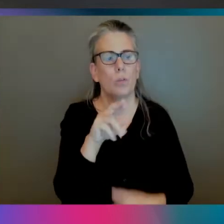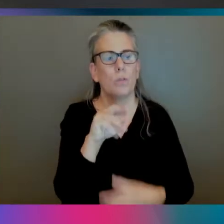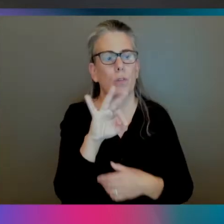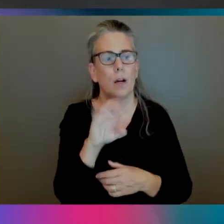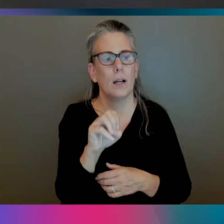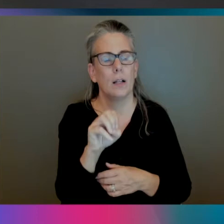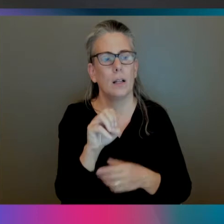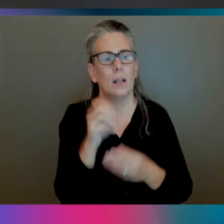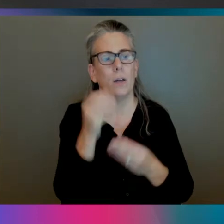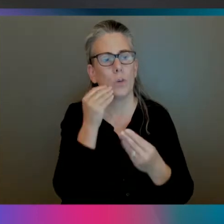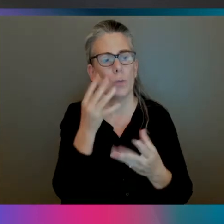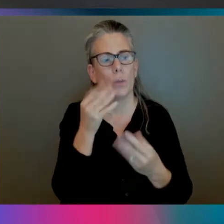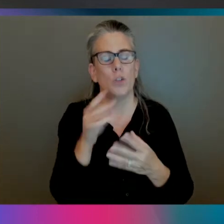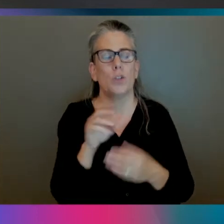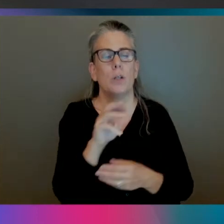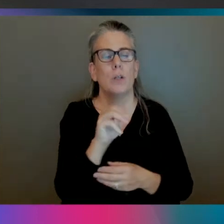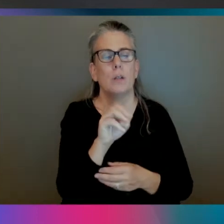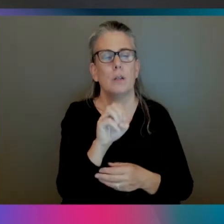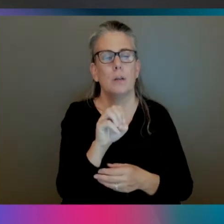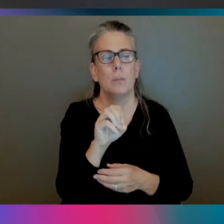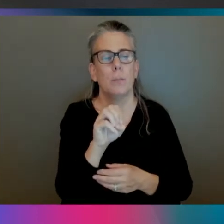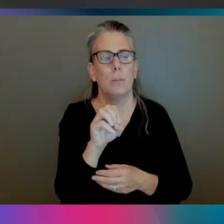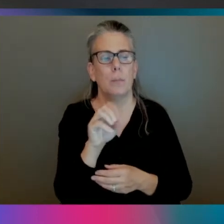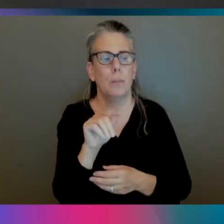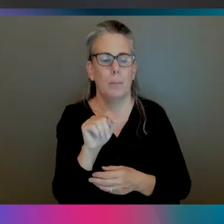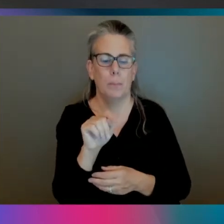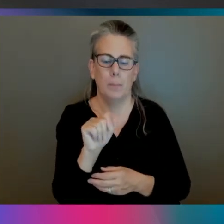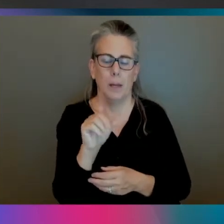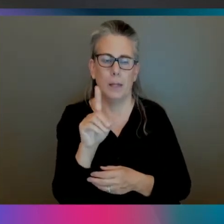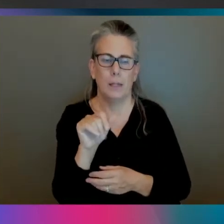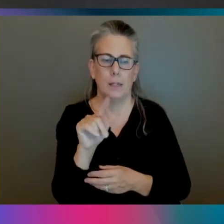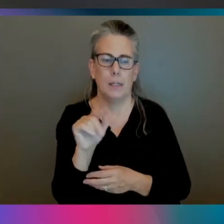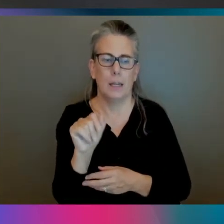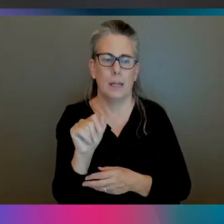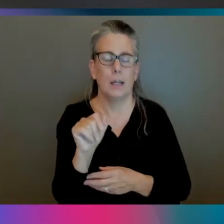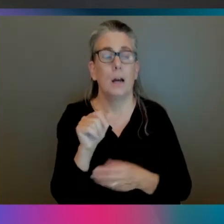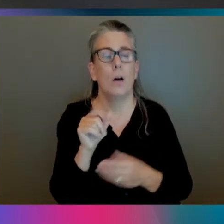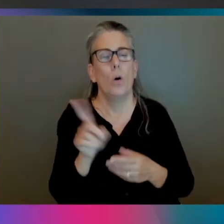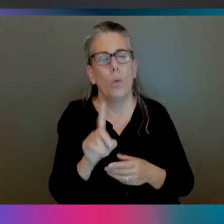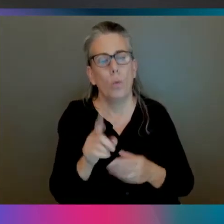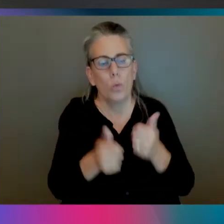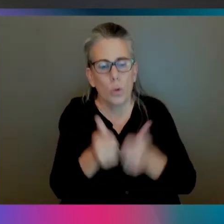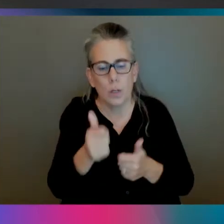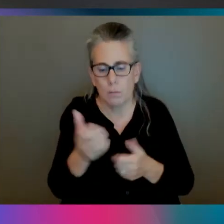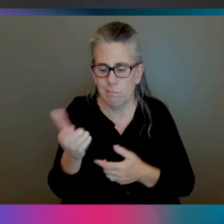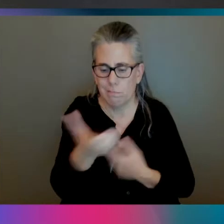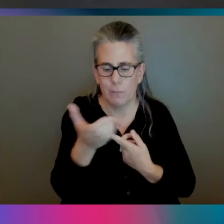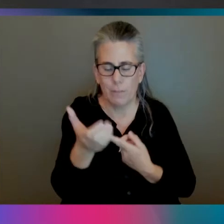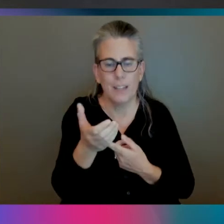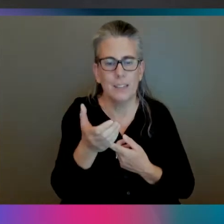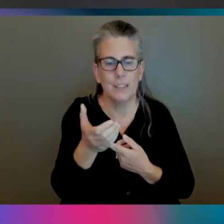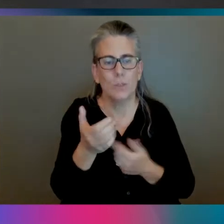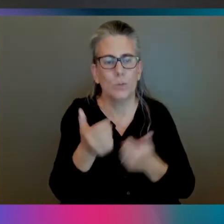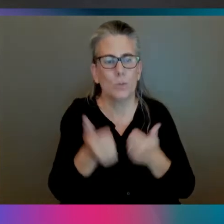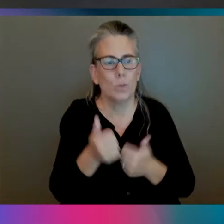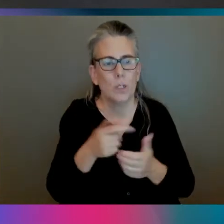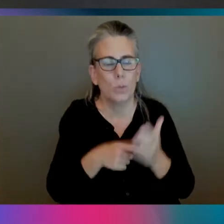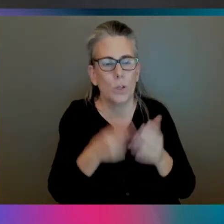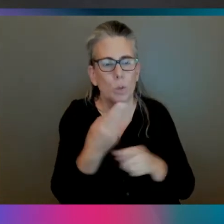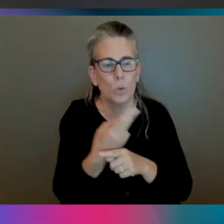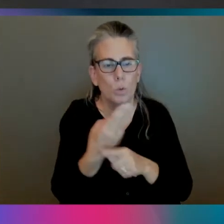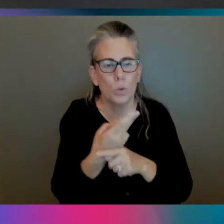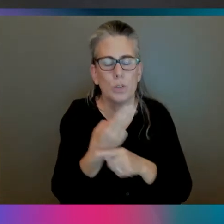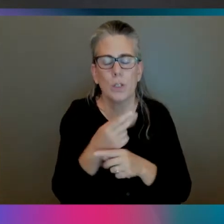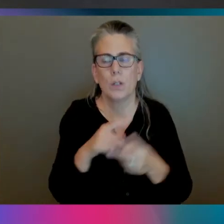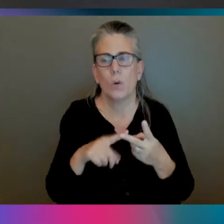you're located, what device you're using, that could also determine what form factor I'm going to send this thing Which to. app store you want to go